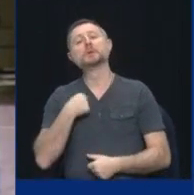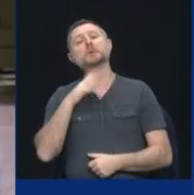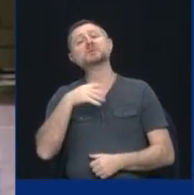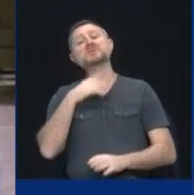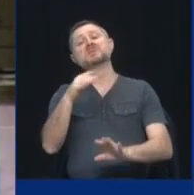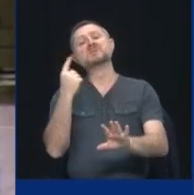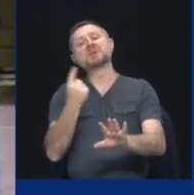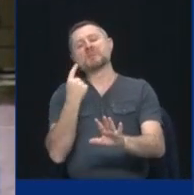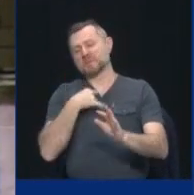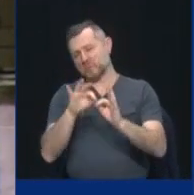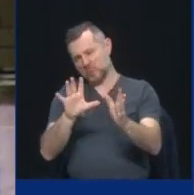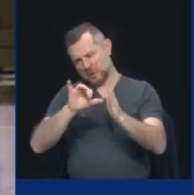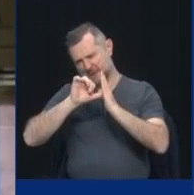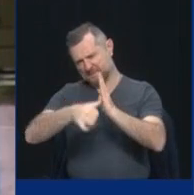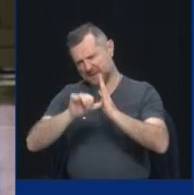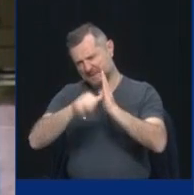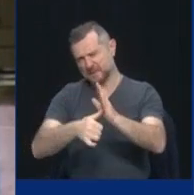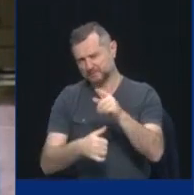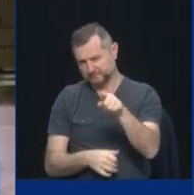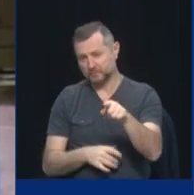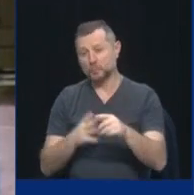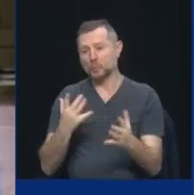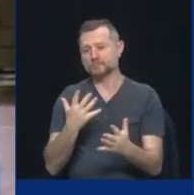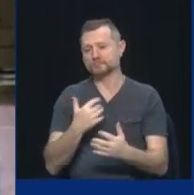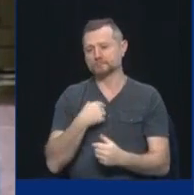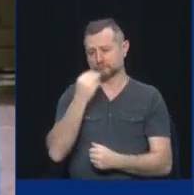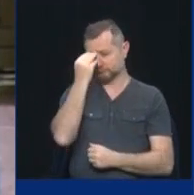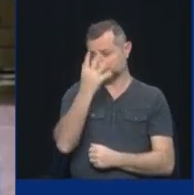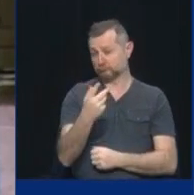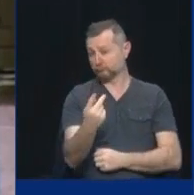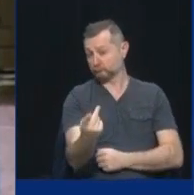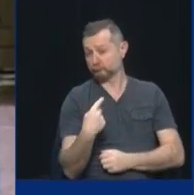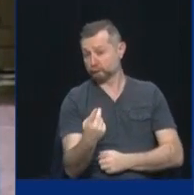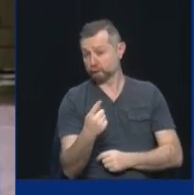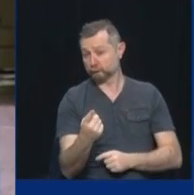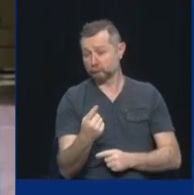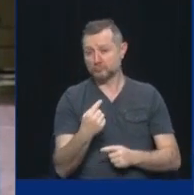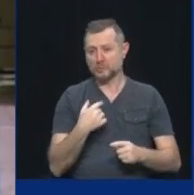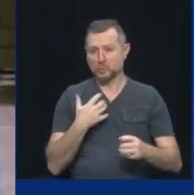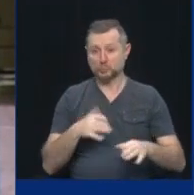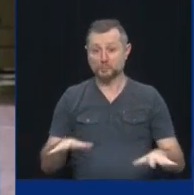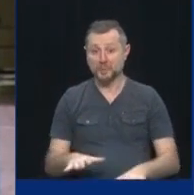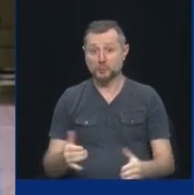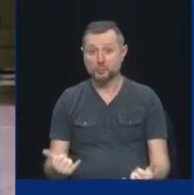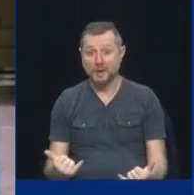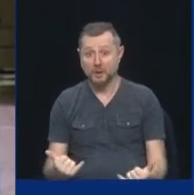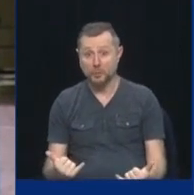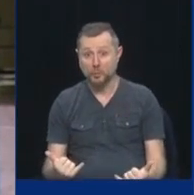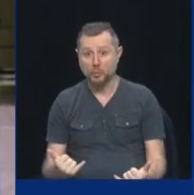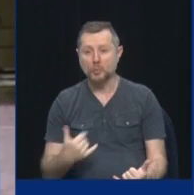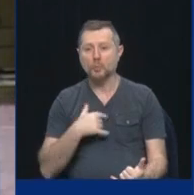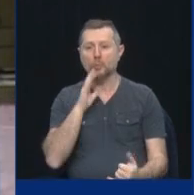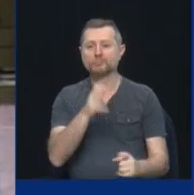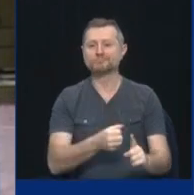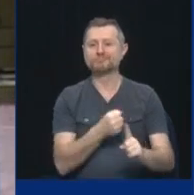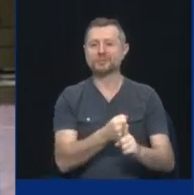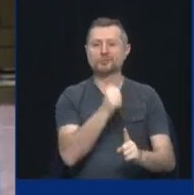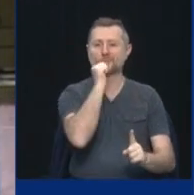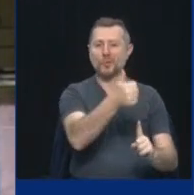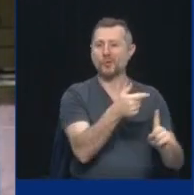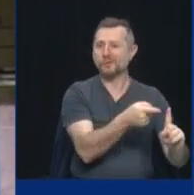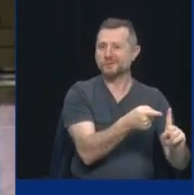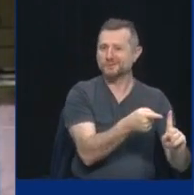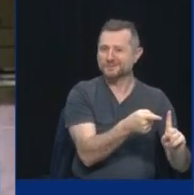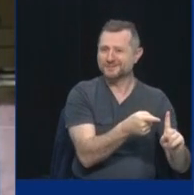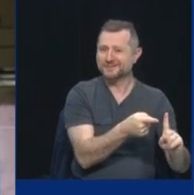point that what we do today is going to determine tomorrow. This is a state in